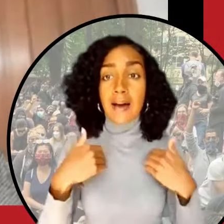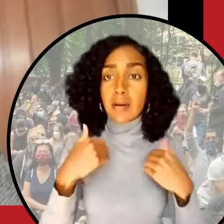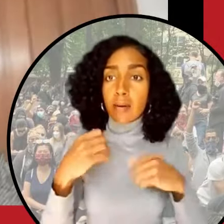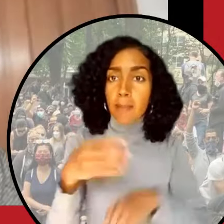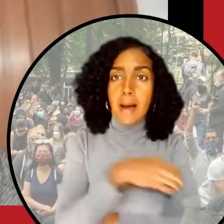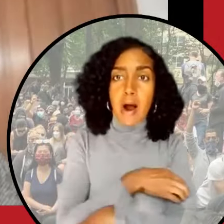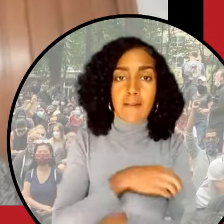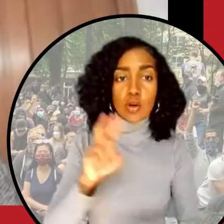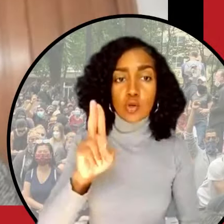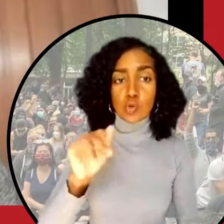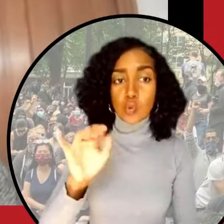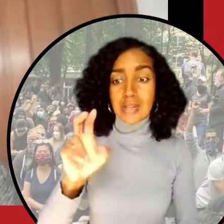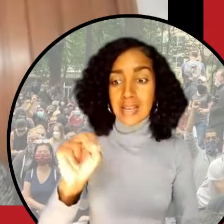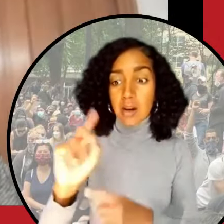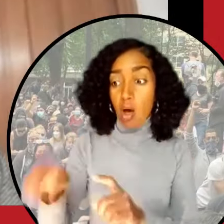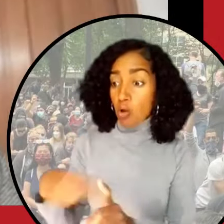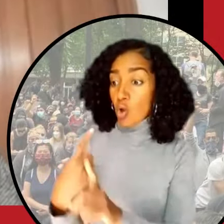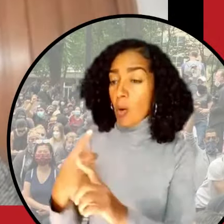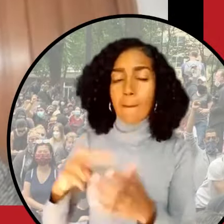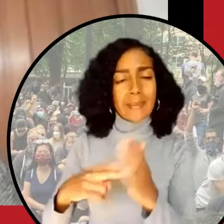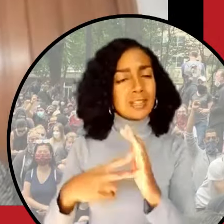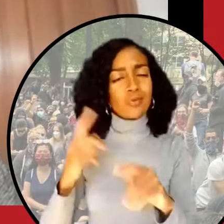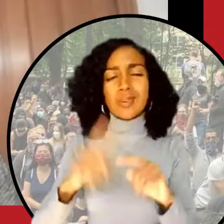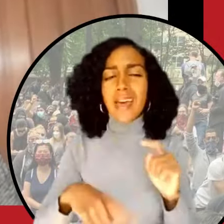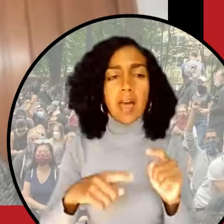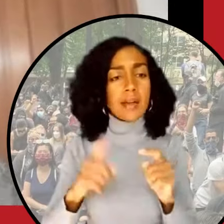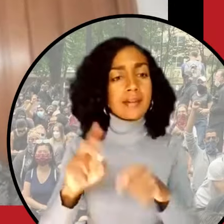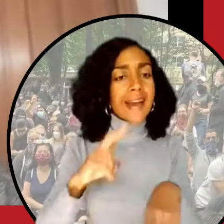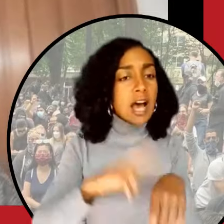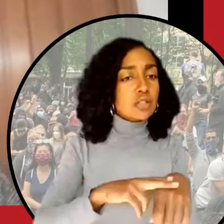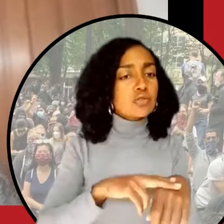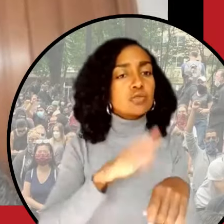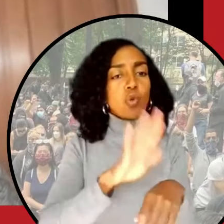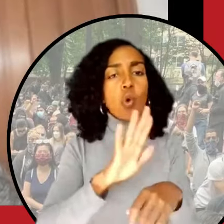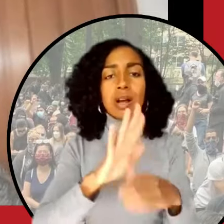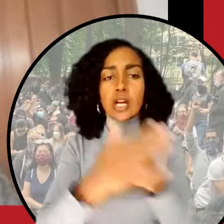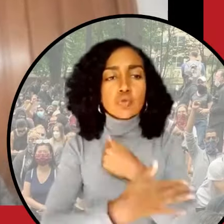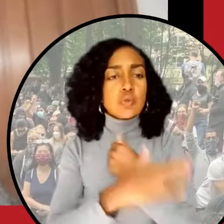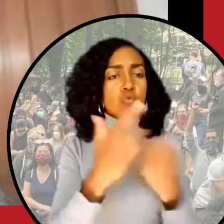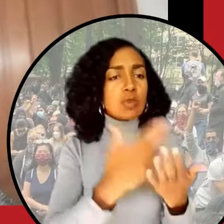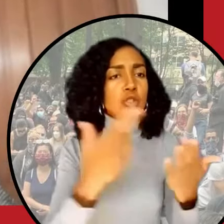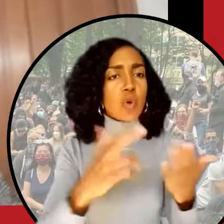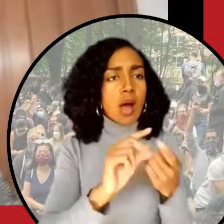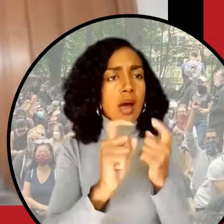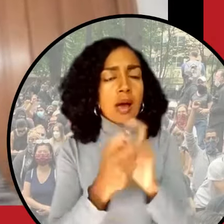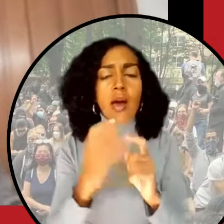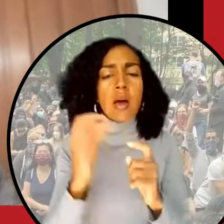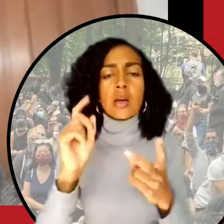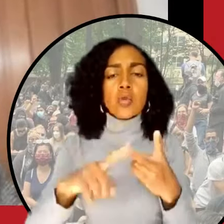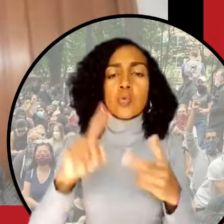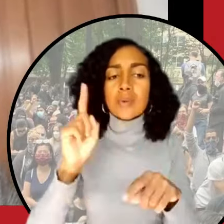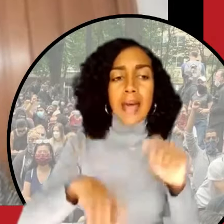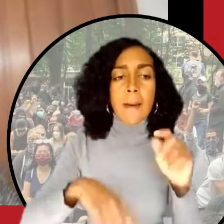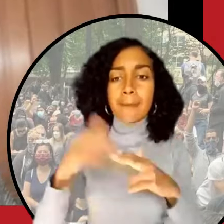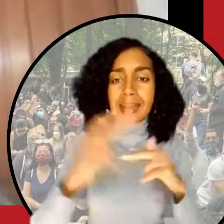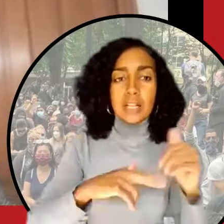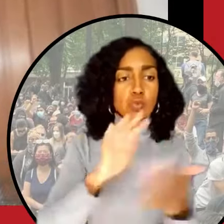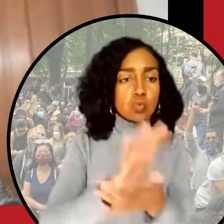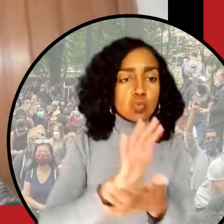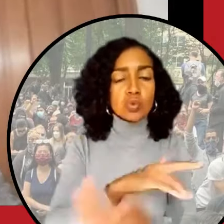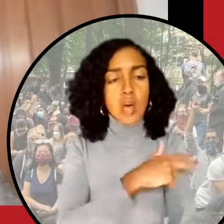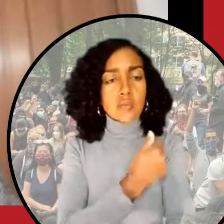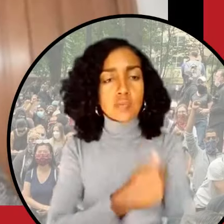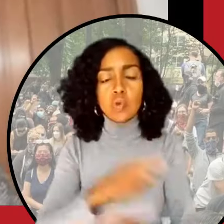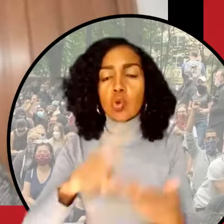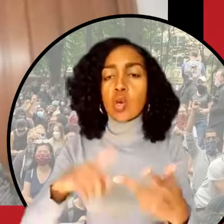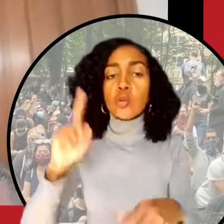can't nationalize your country's natural resources. You can't build schools and hospitals. You can't nationalize the telecom industry